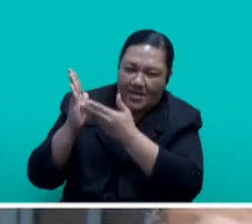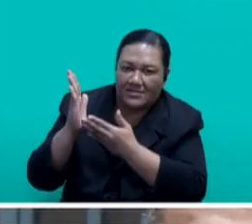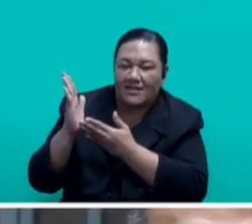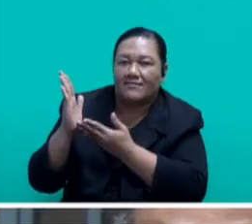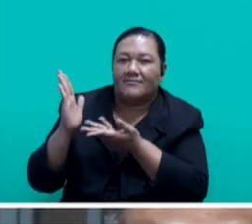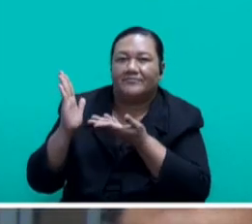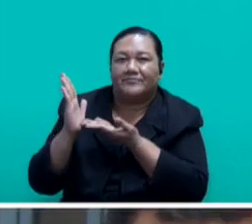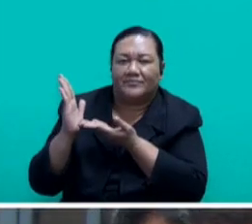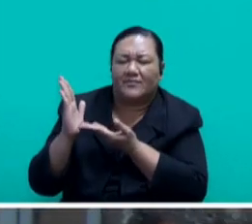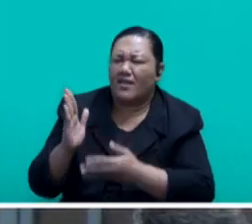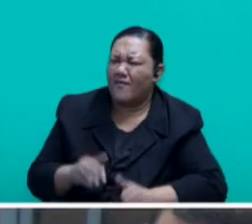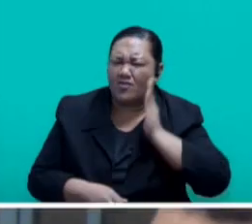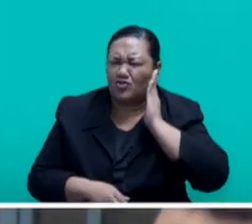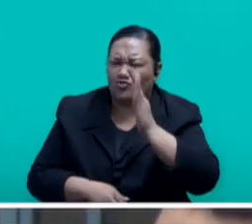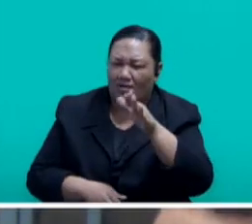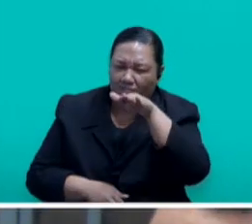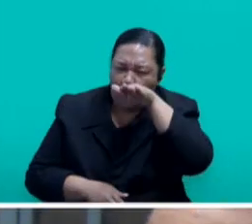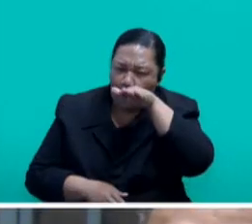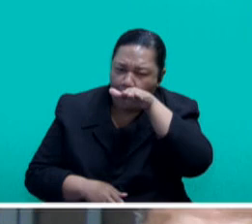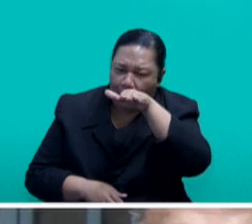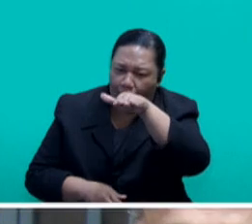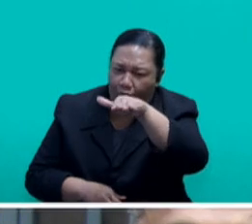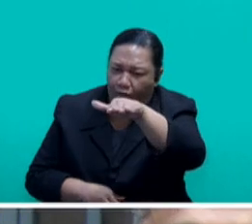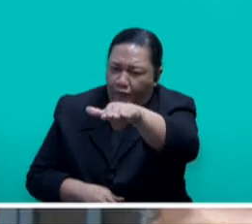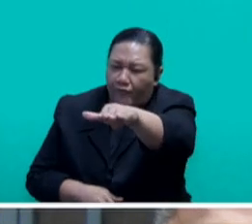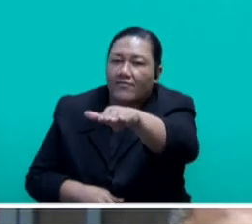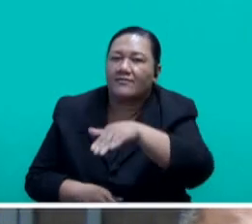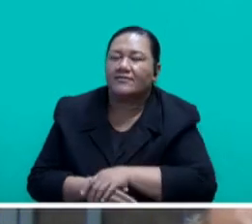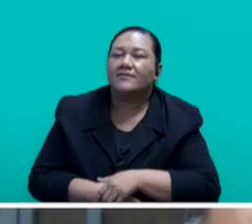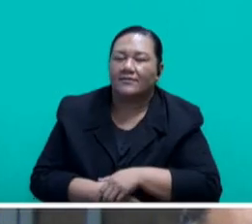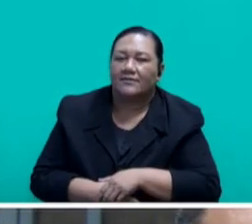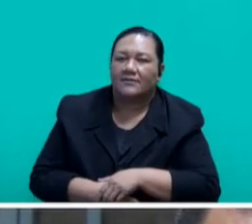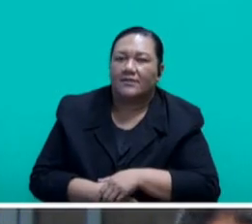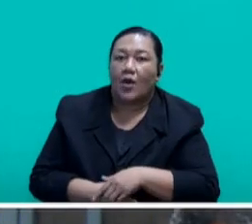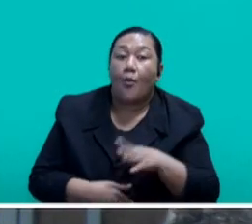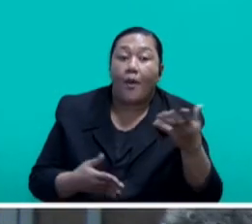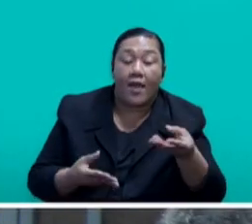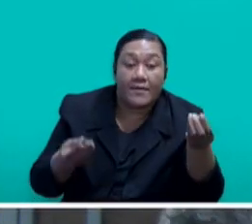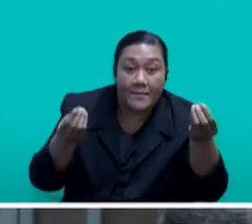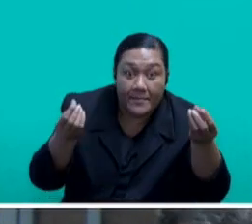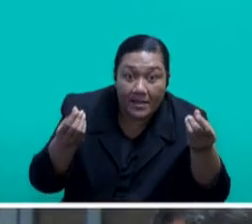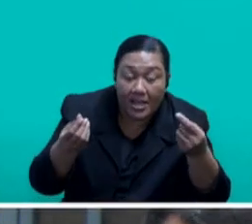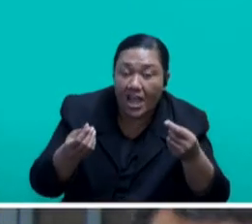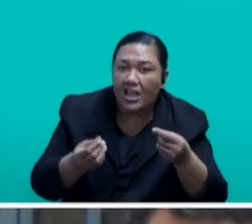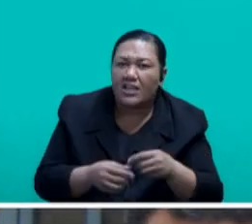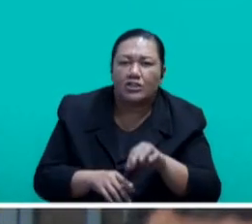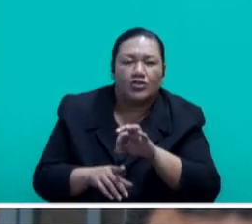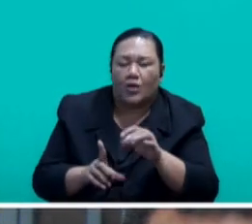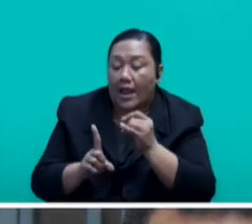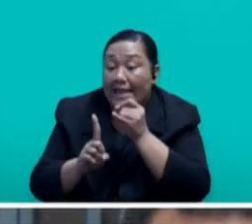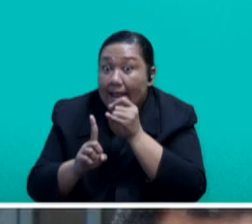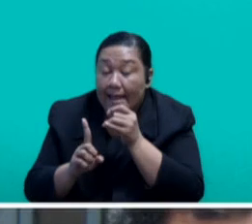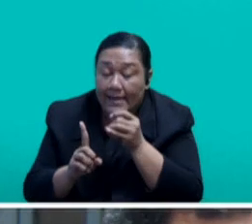Very straight, where interests of the same kind is not a priority, but the needs of